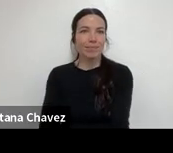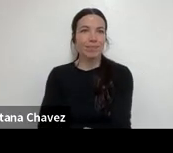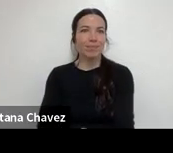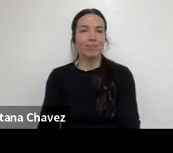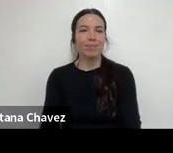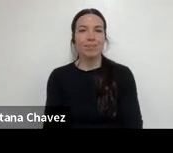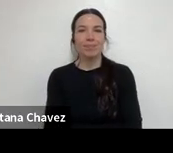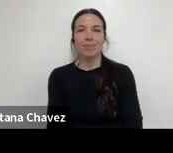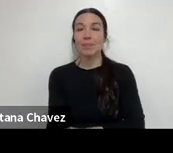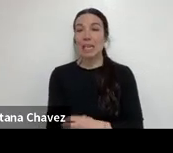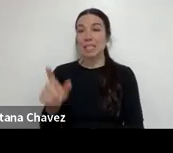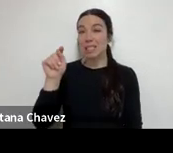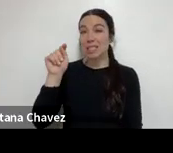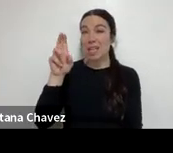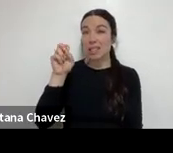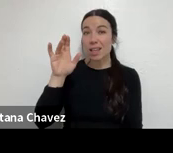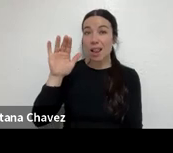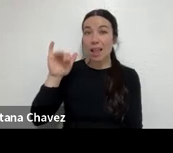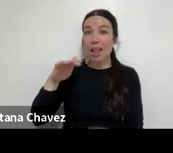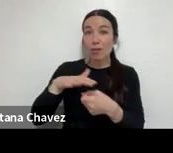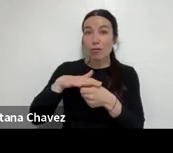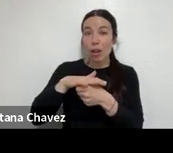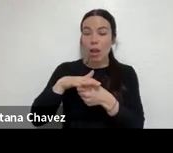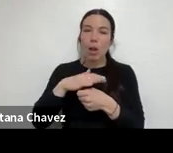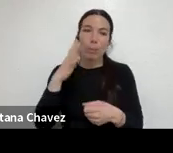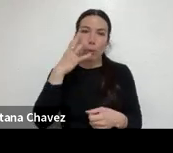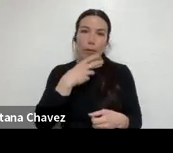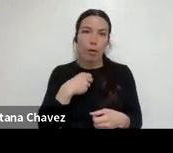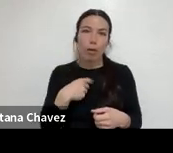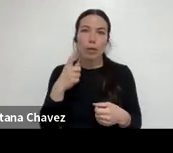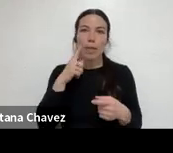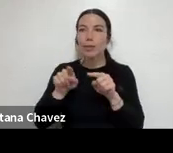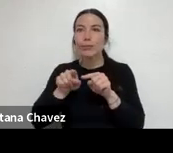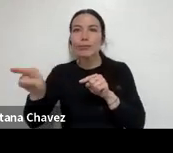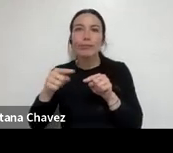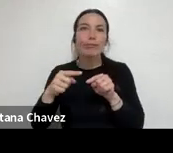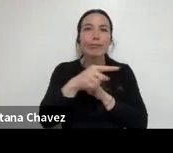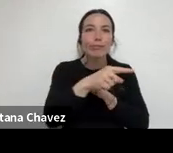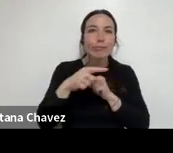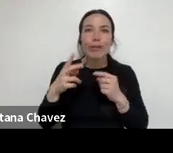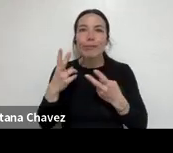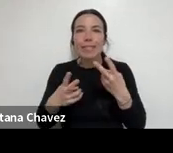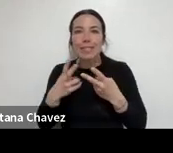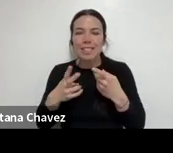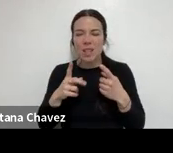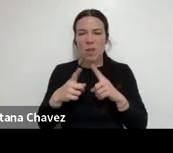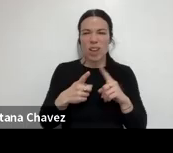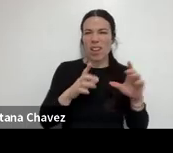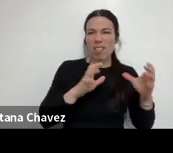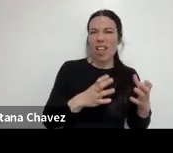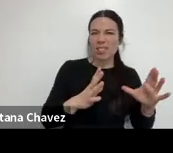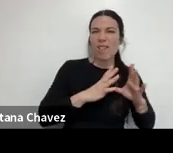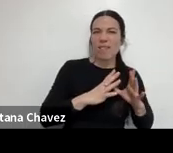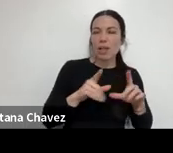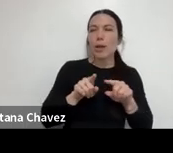of beautiful countryside, which is perfect to visit on the weekend when you're not in class. And also on this map we